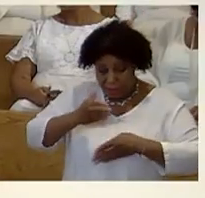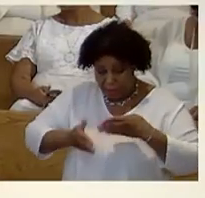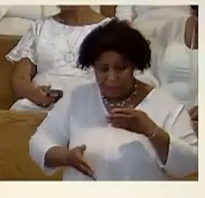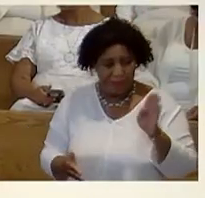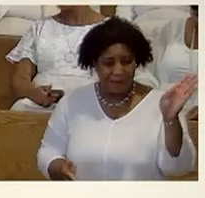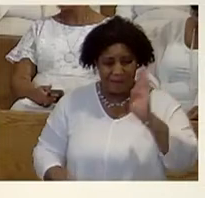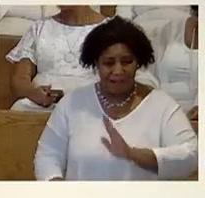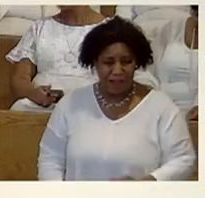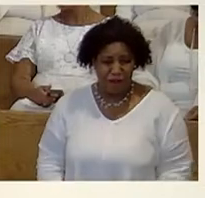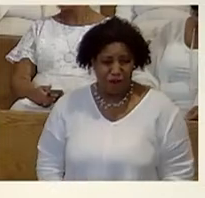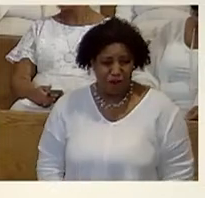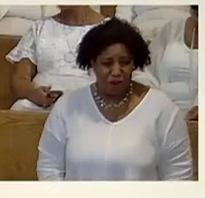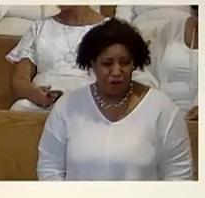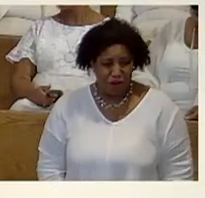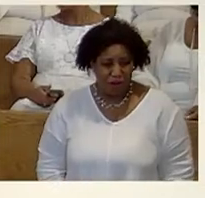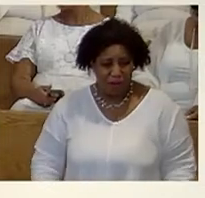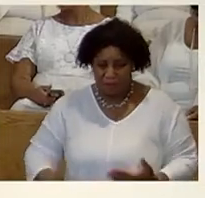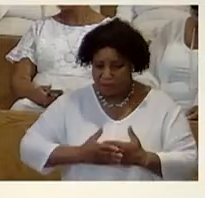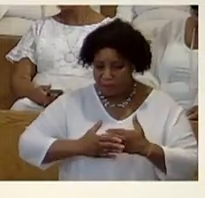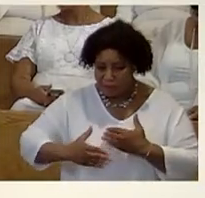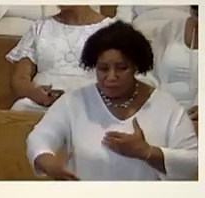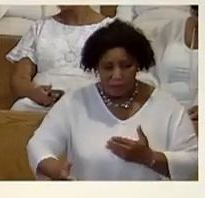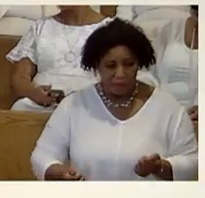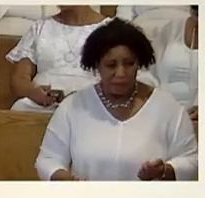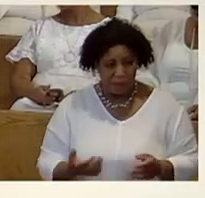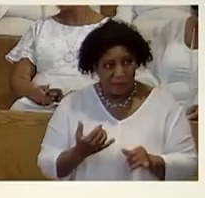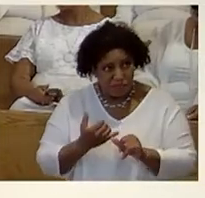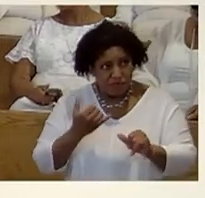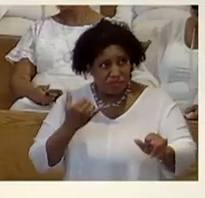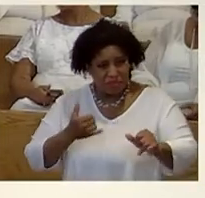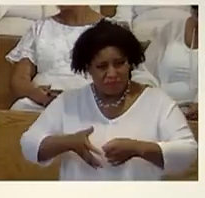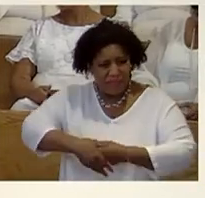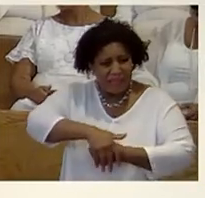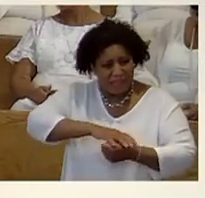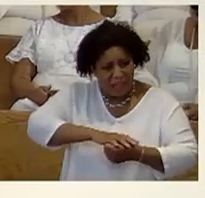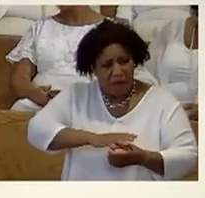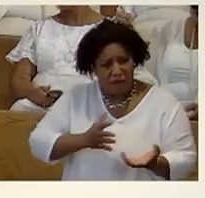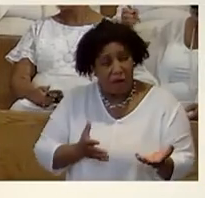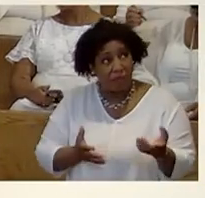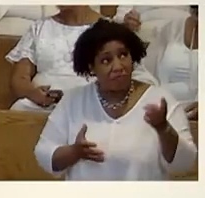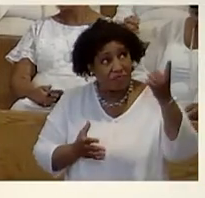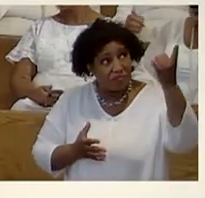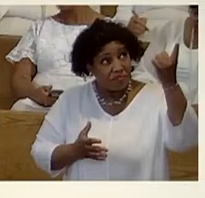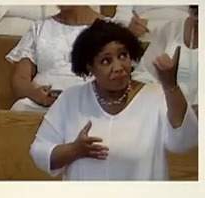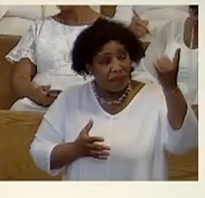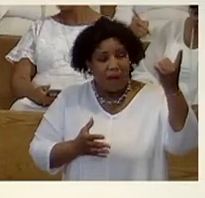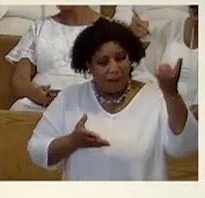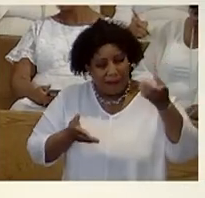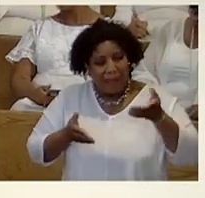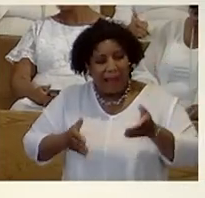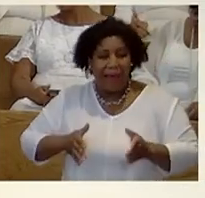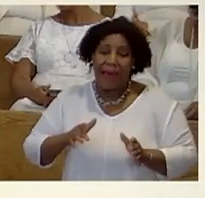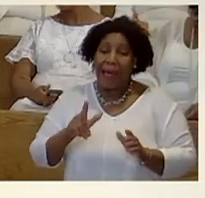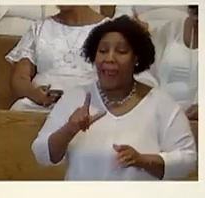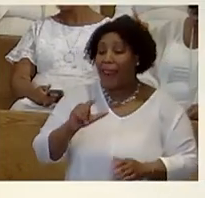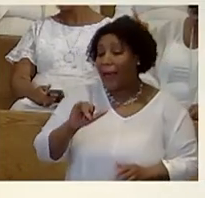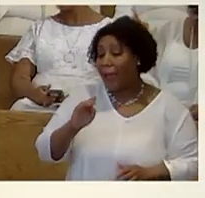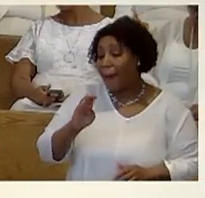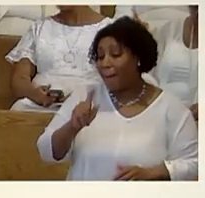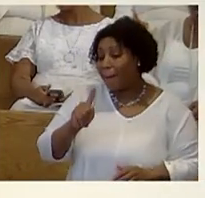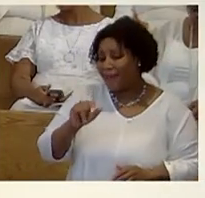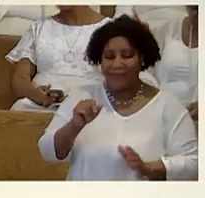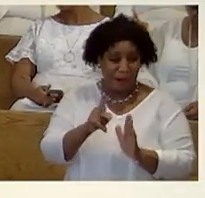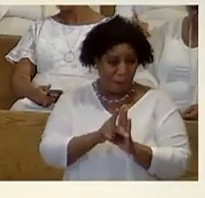words, you're covered by the rest of your day and in eternity. God has a liability policy that says